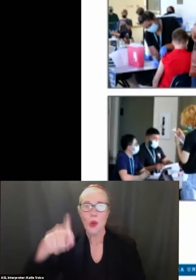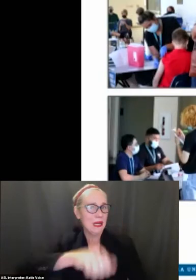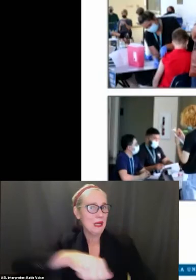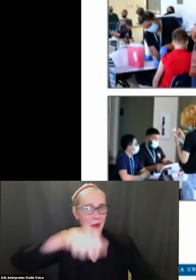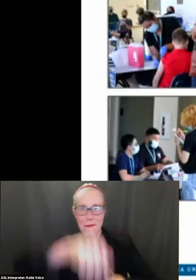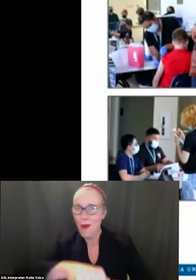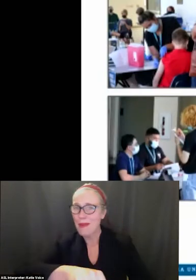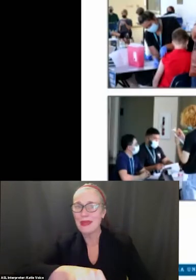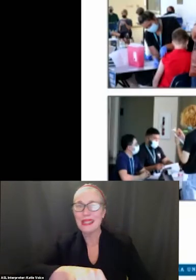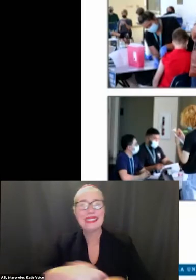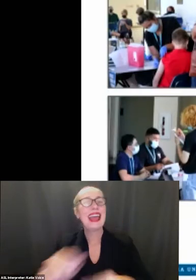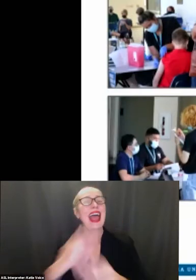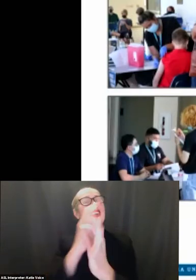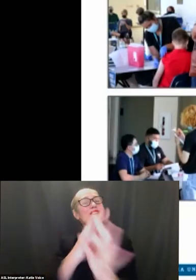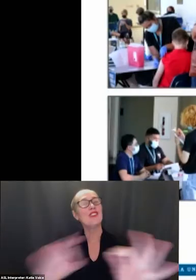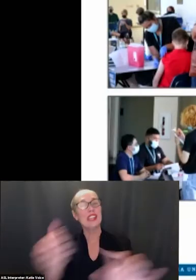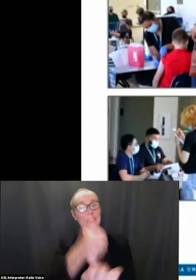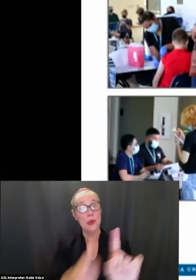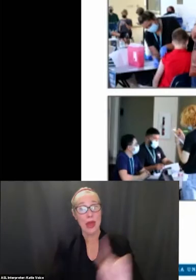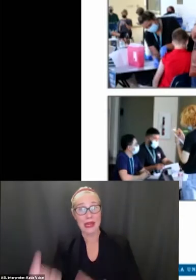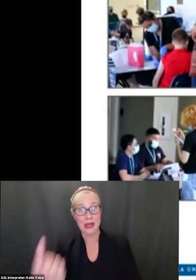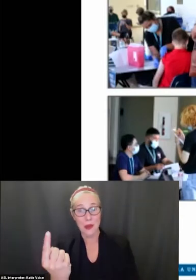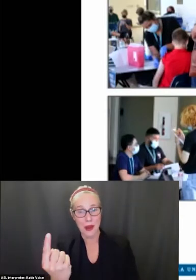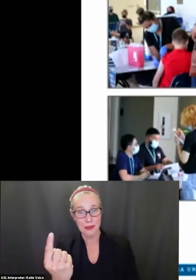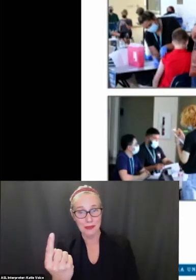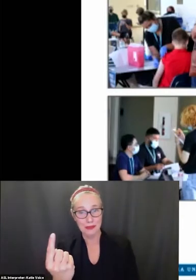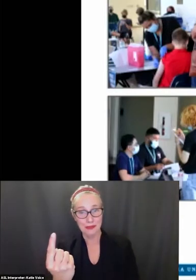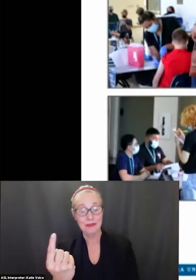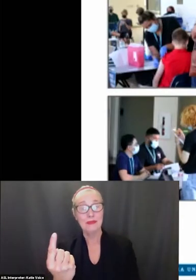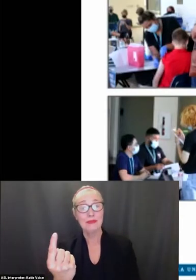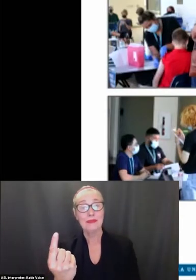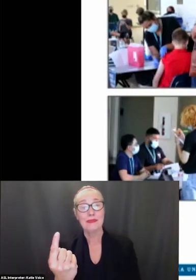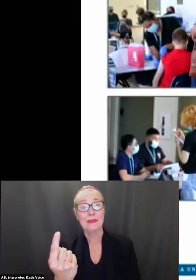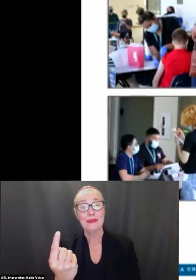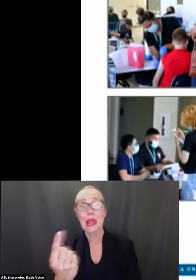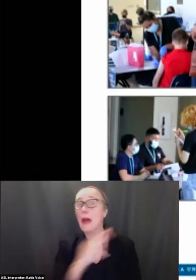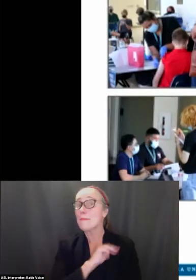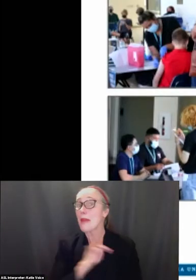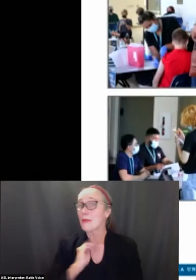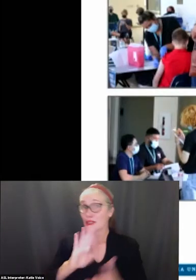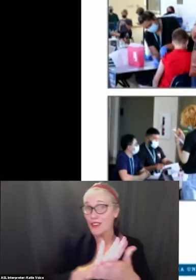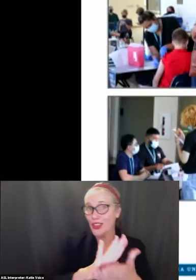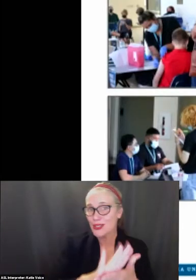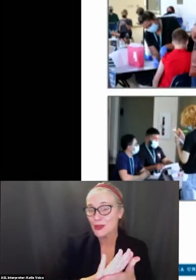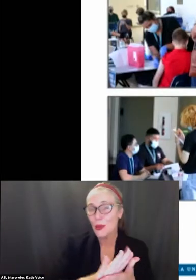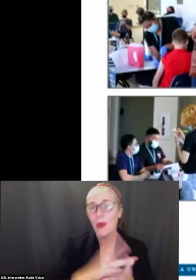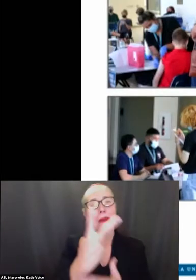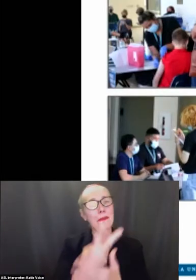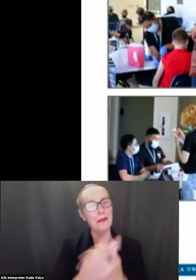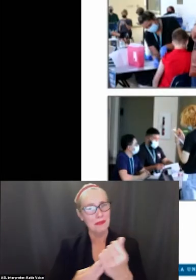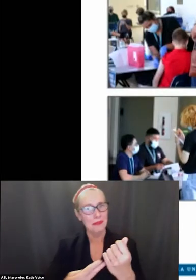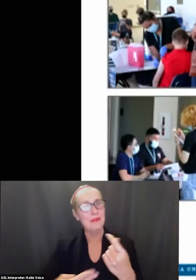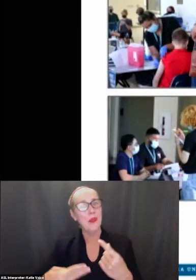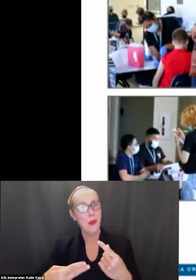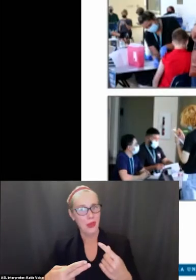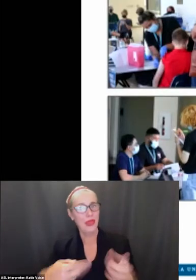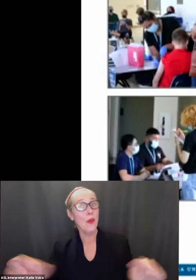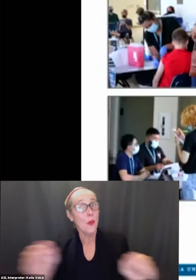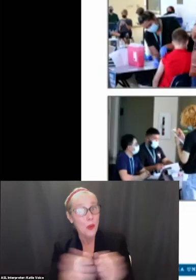these are completely free to anyone both uh members of our schools and to the public